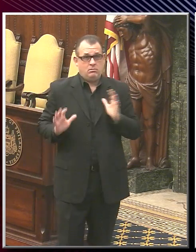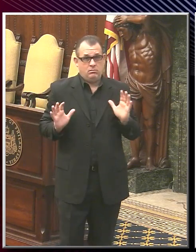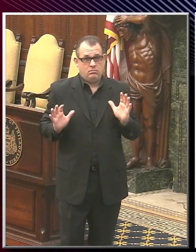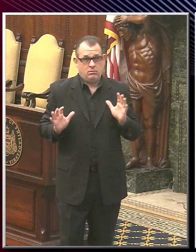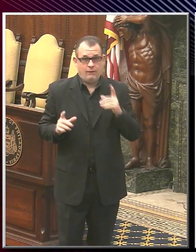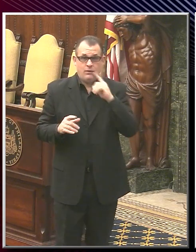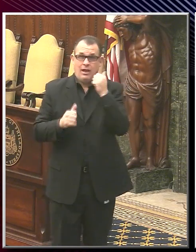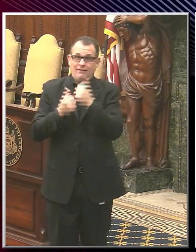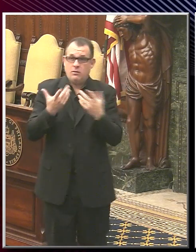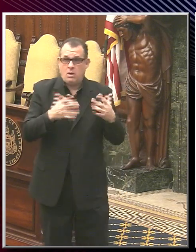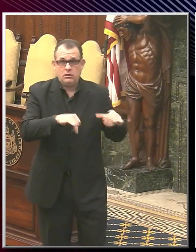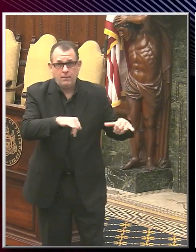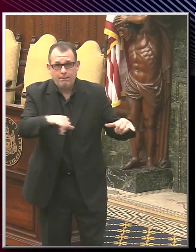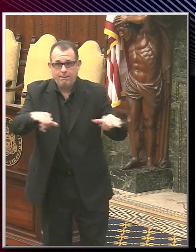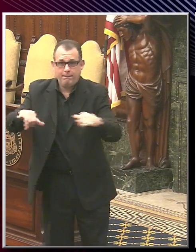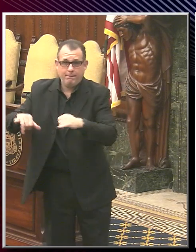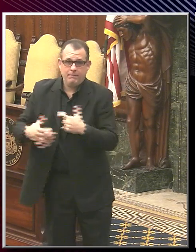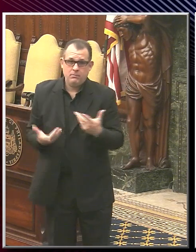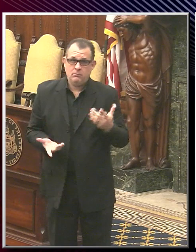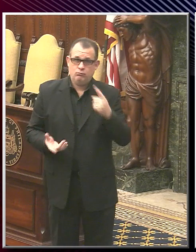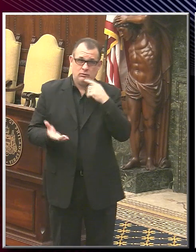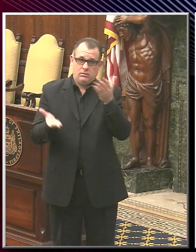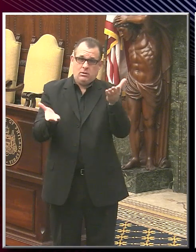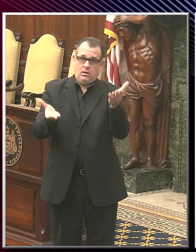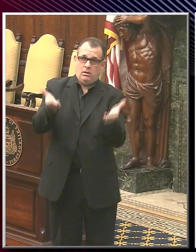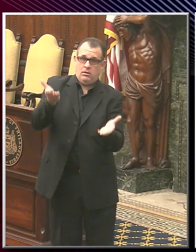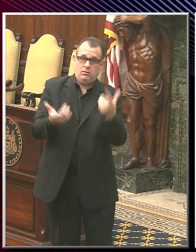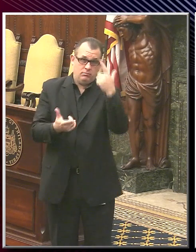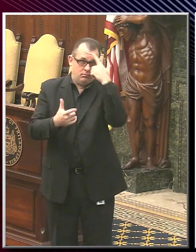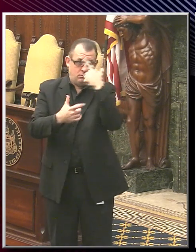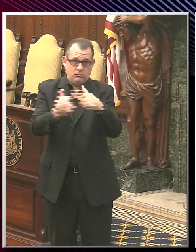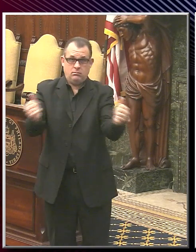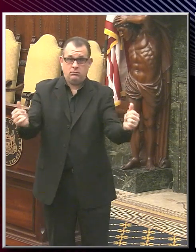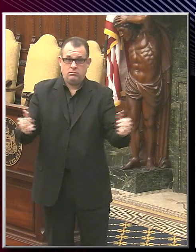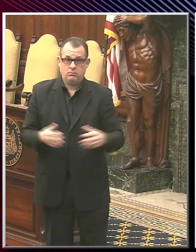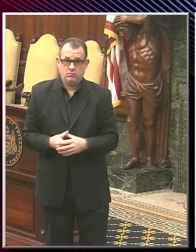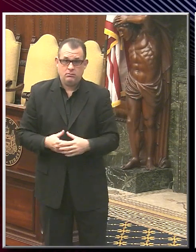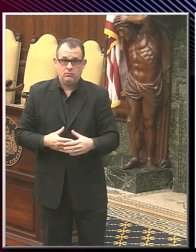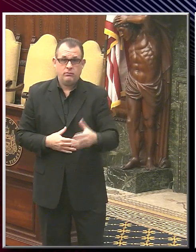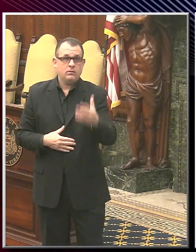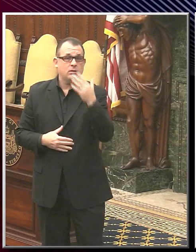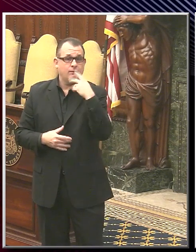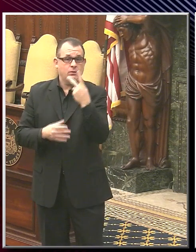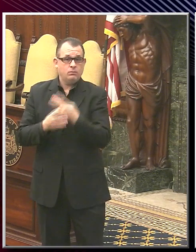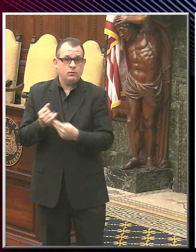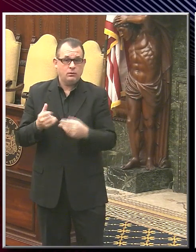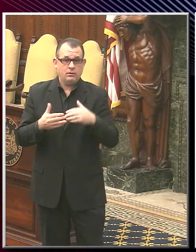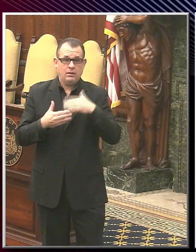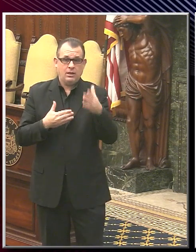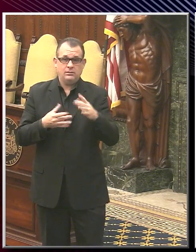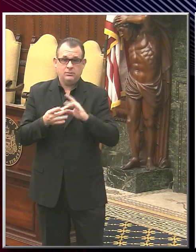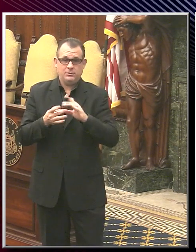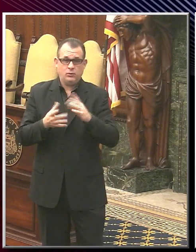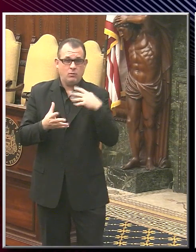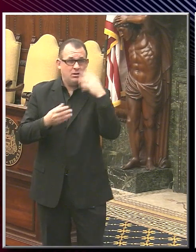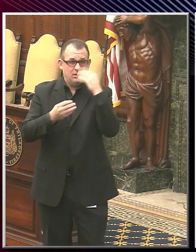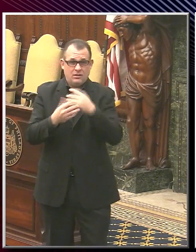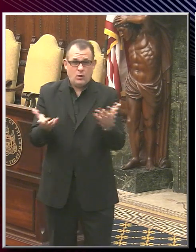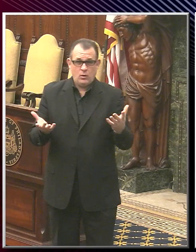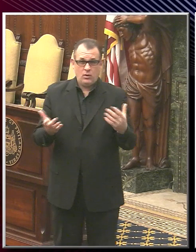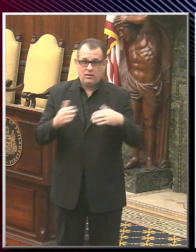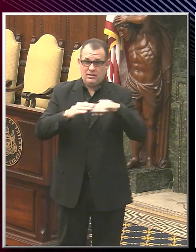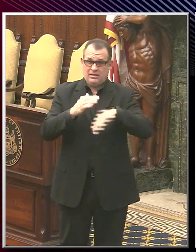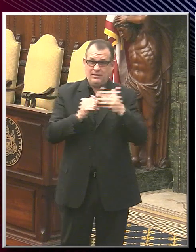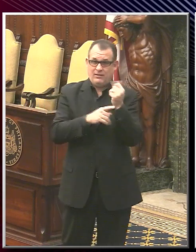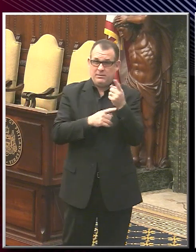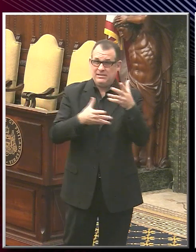way. Thank you. Thank you, Dr. Farley, and thank you, Johan. Before I go to the next speaker, I just want to note we're under 15 minutes